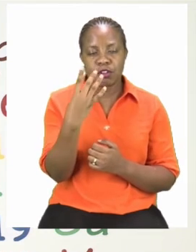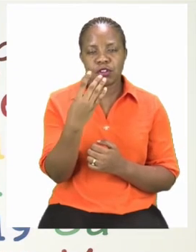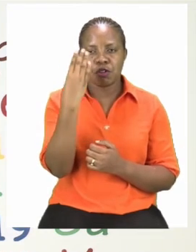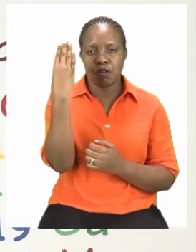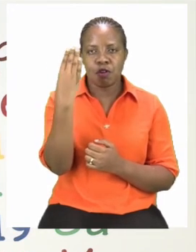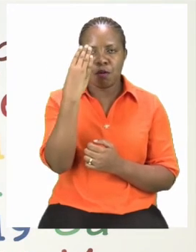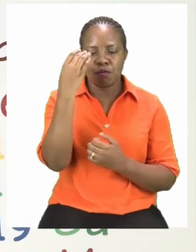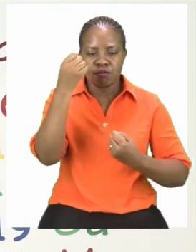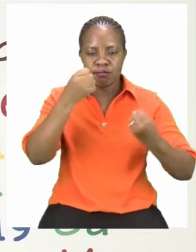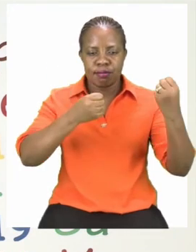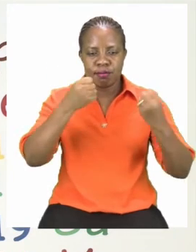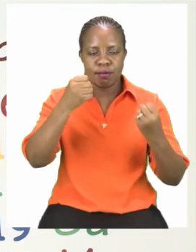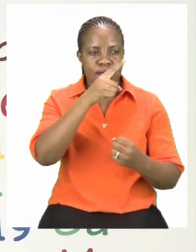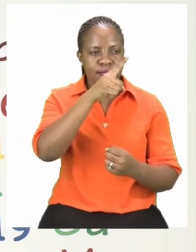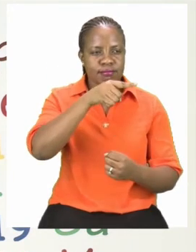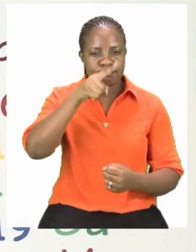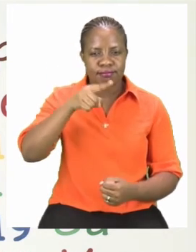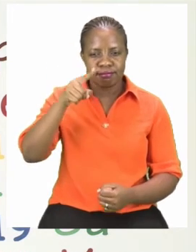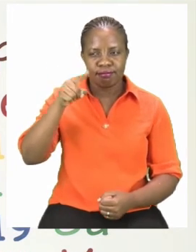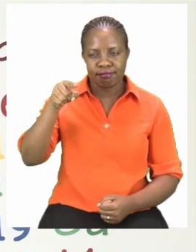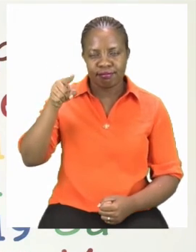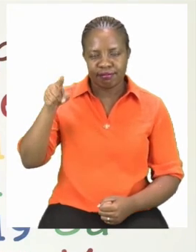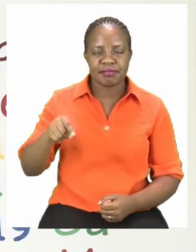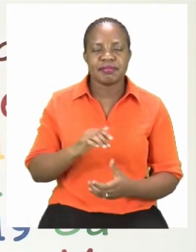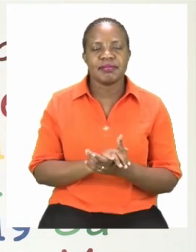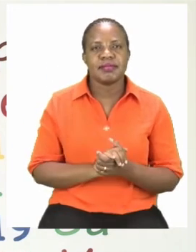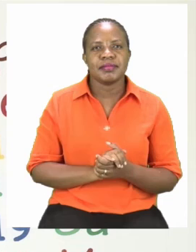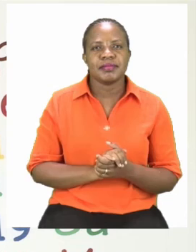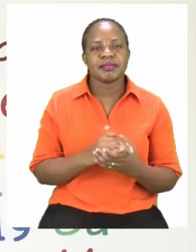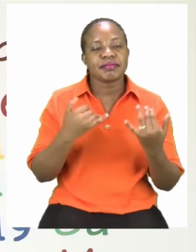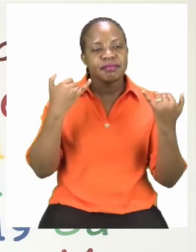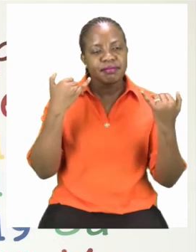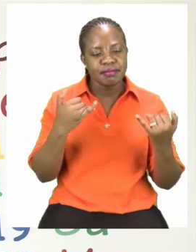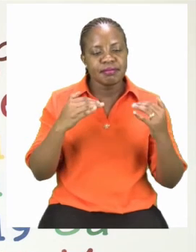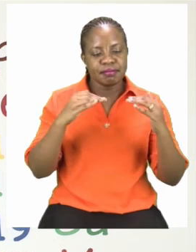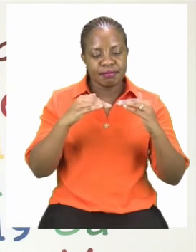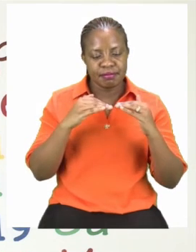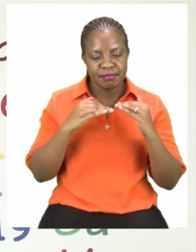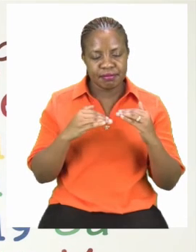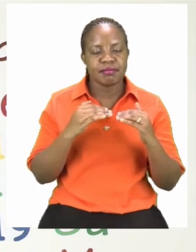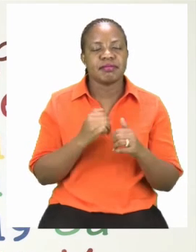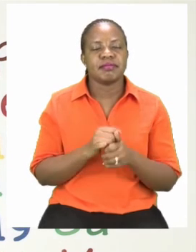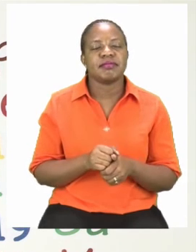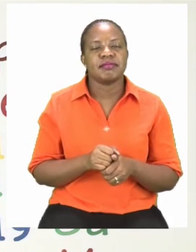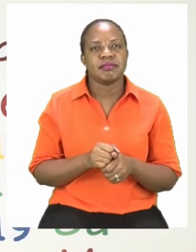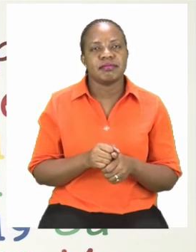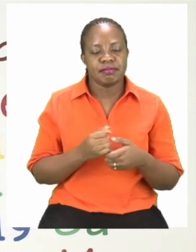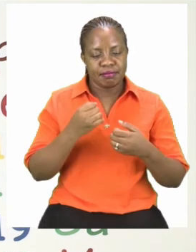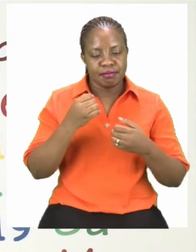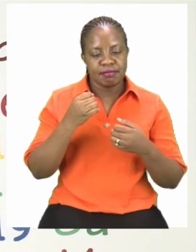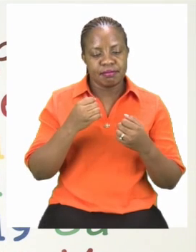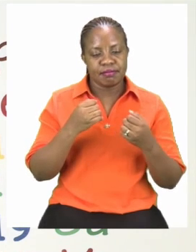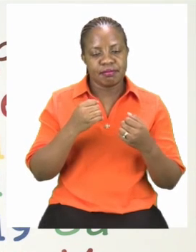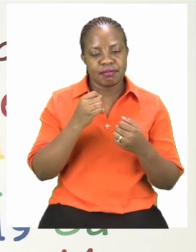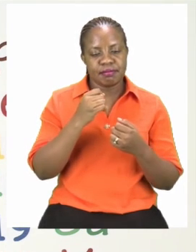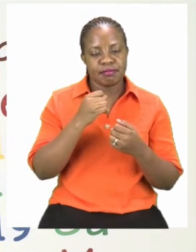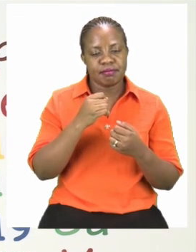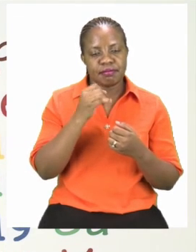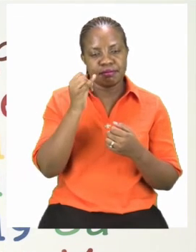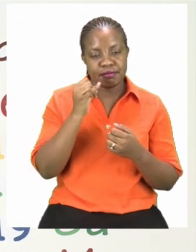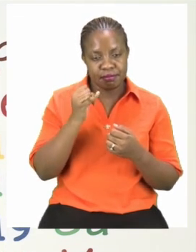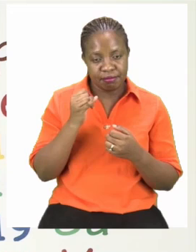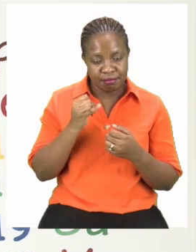3. But remember, we covered the zeros, so we need to bring them back. And only